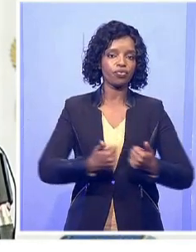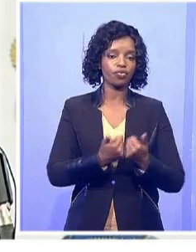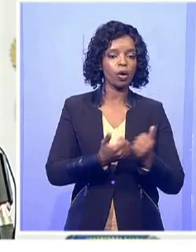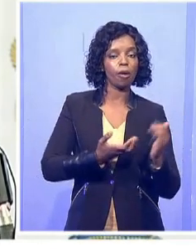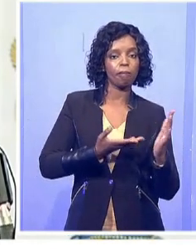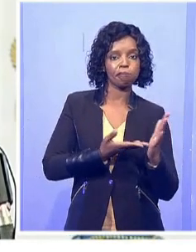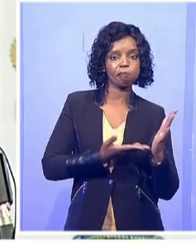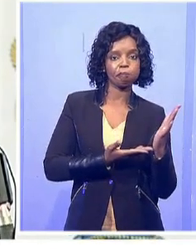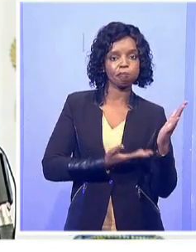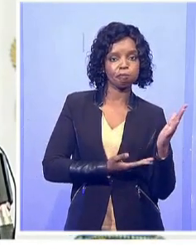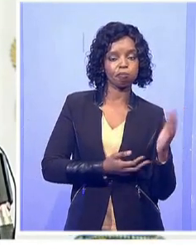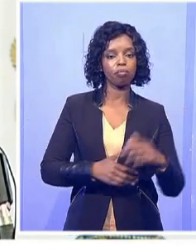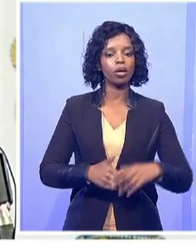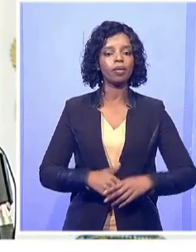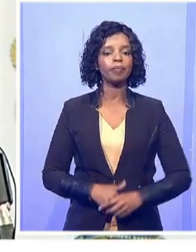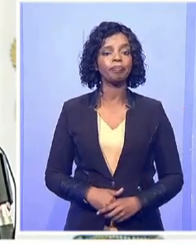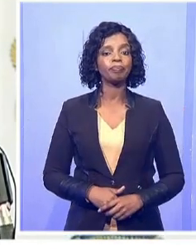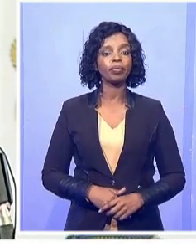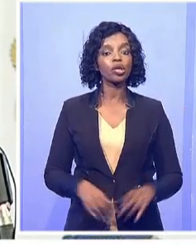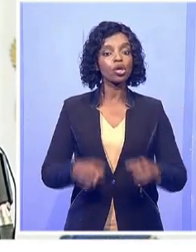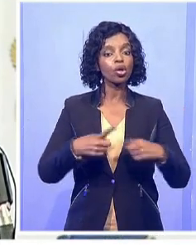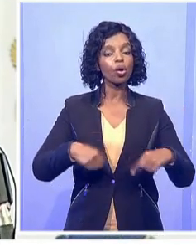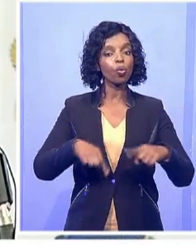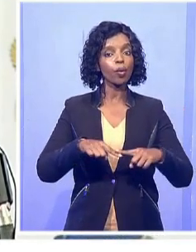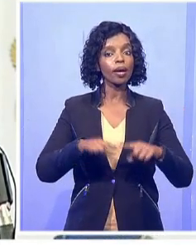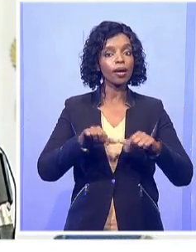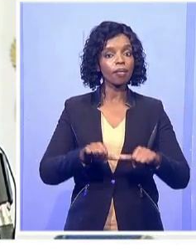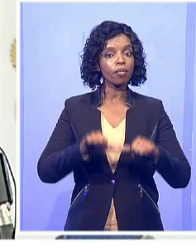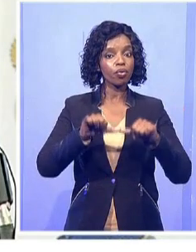with all these processes trying to deliver